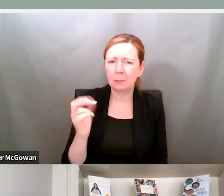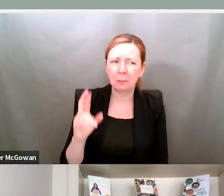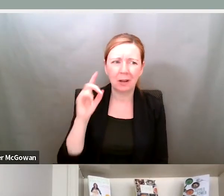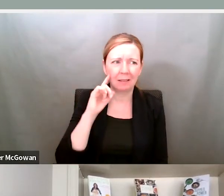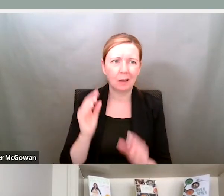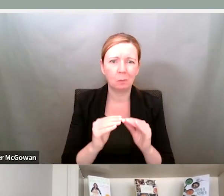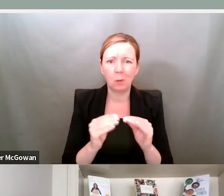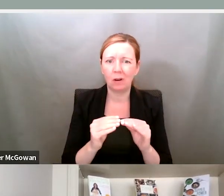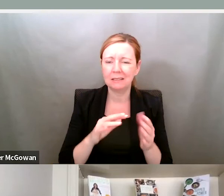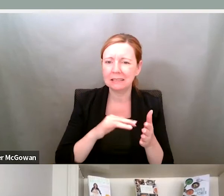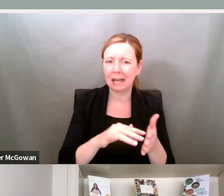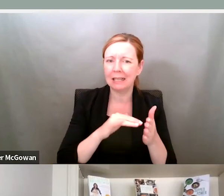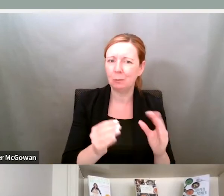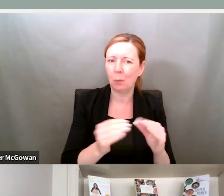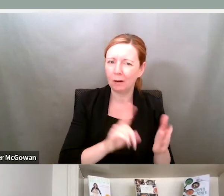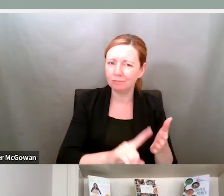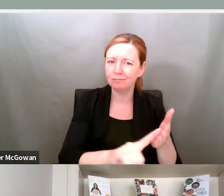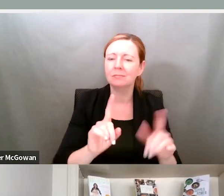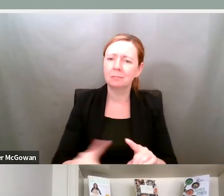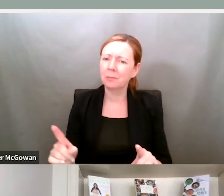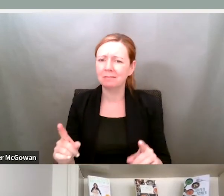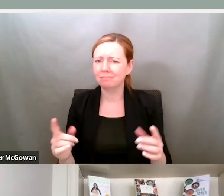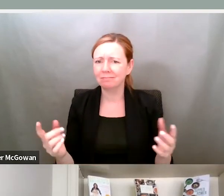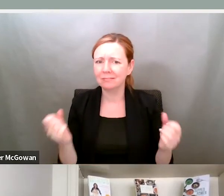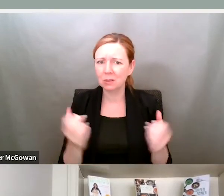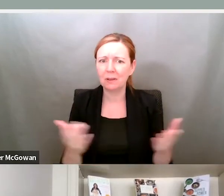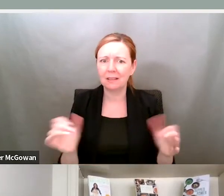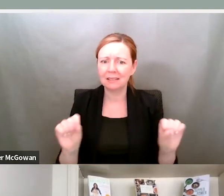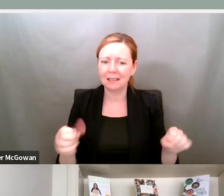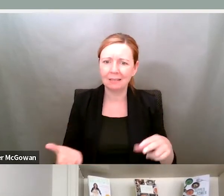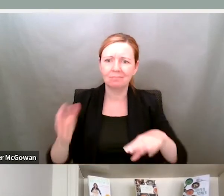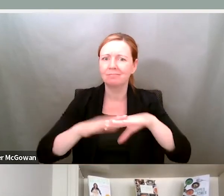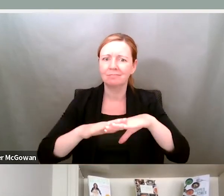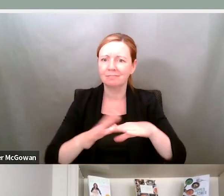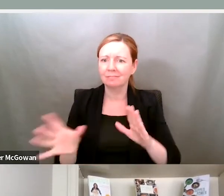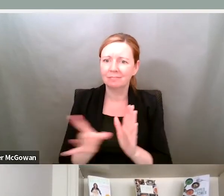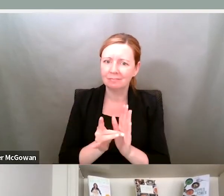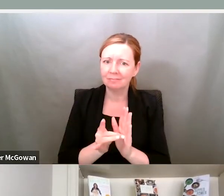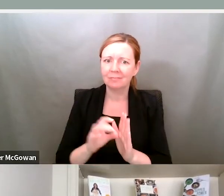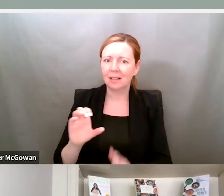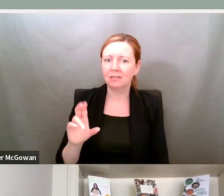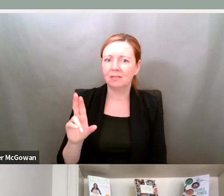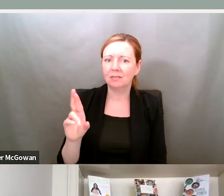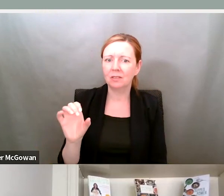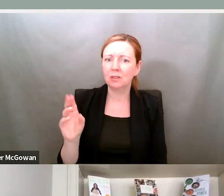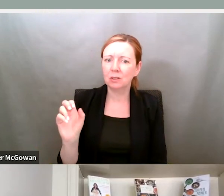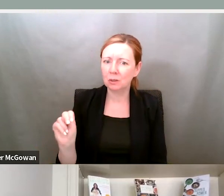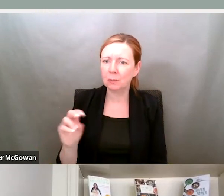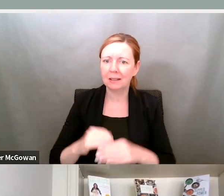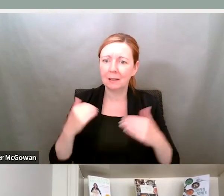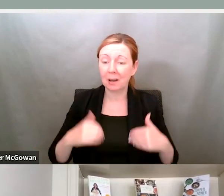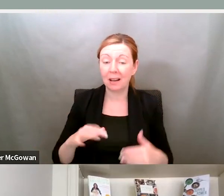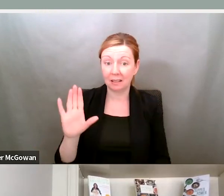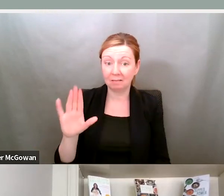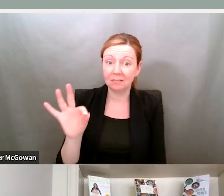that's been studied a little bit more, but you could, but there are so many things that can enhance the absorption of curcumin in the body.